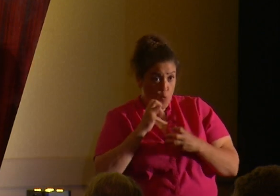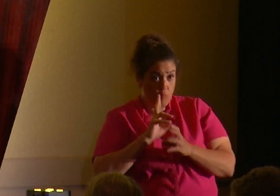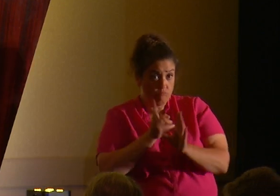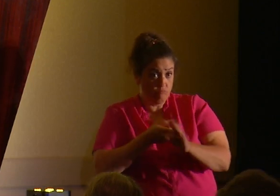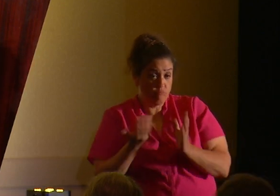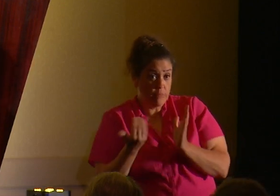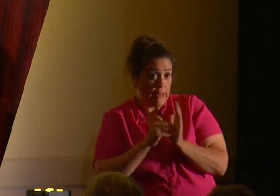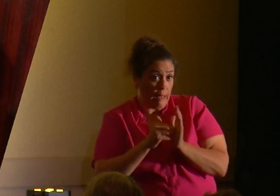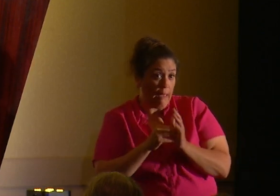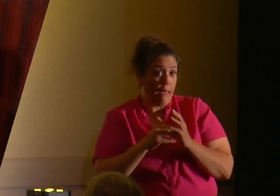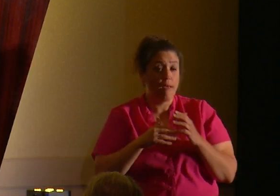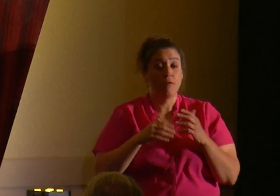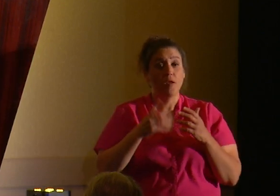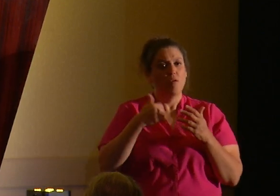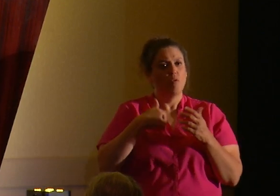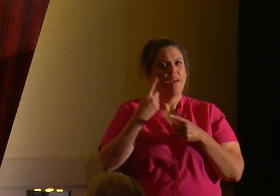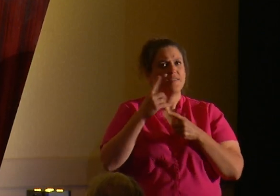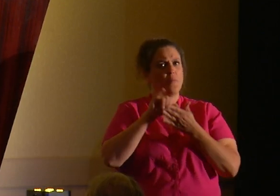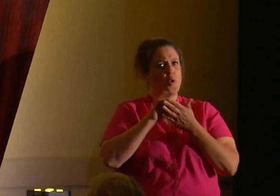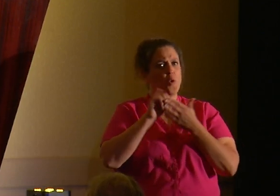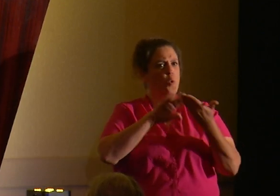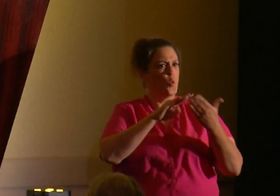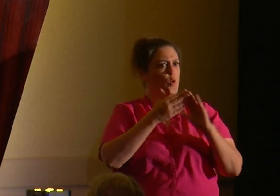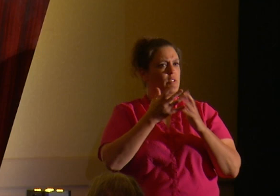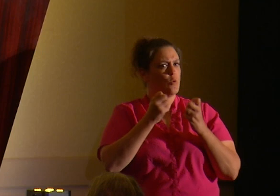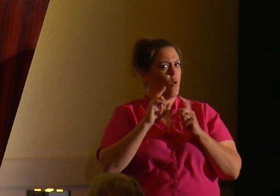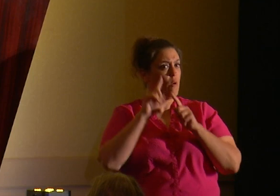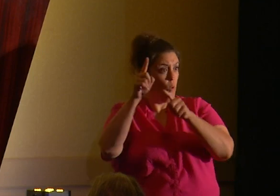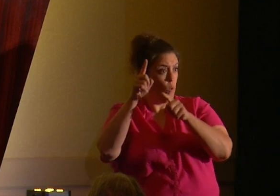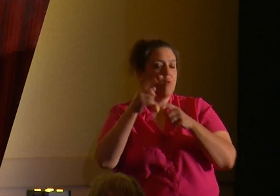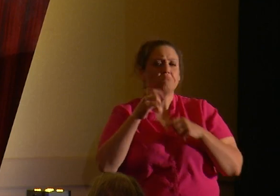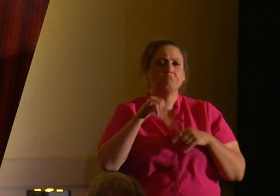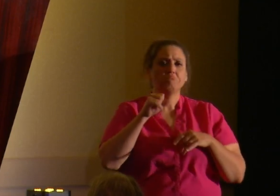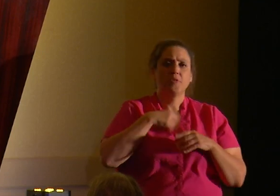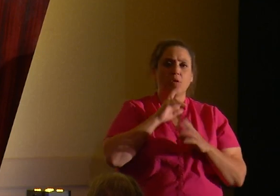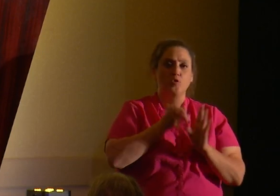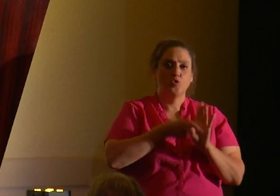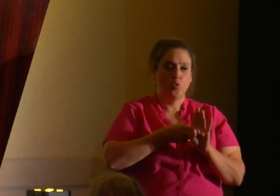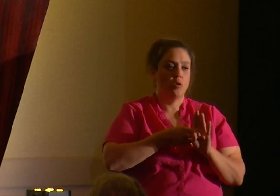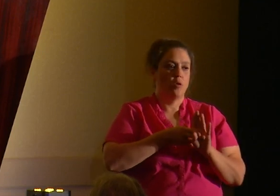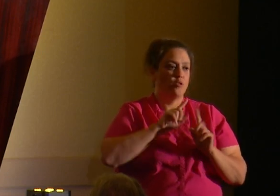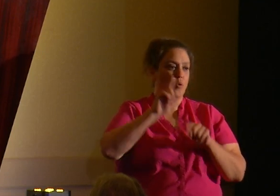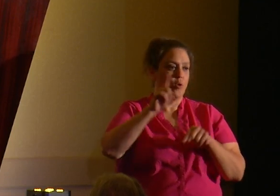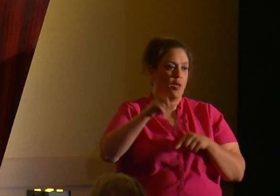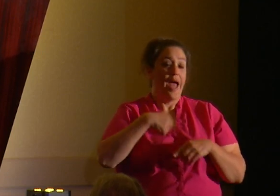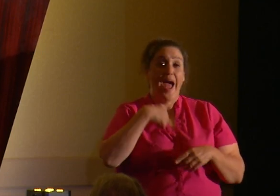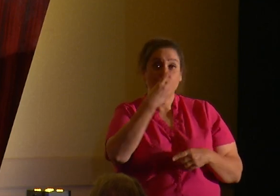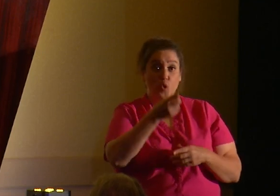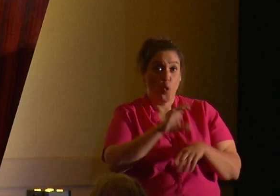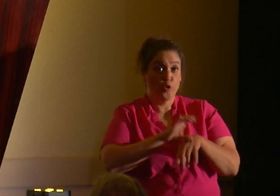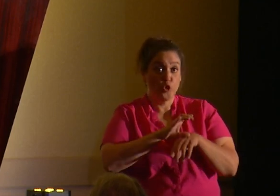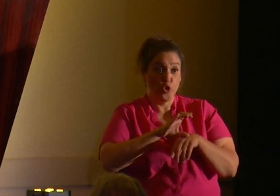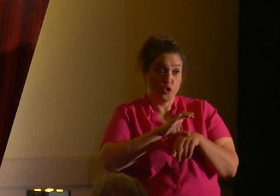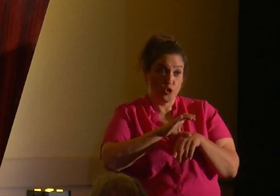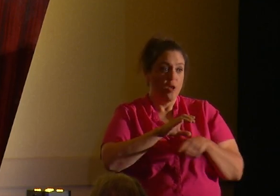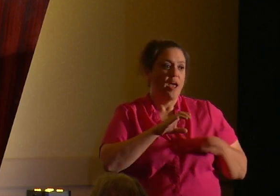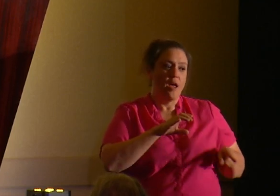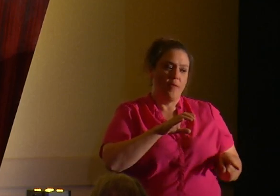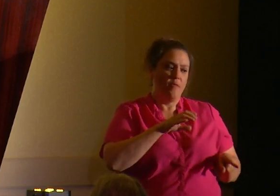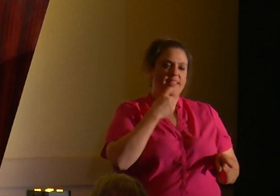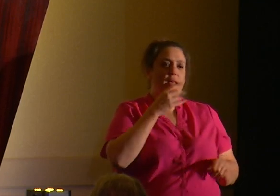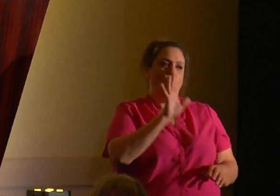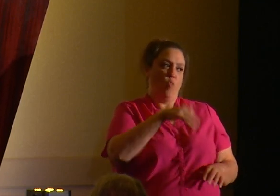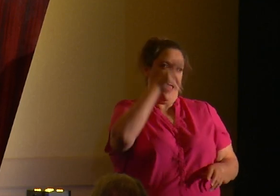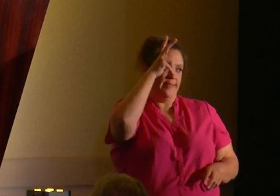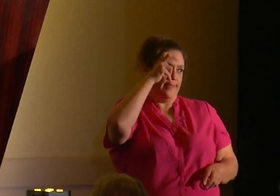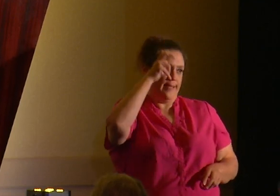have a gig in New York City. Would you like to do it? And I was like, yeah, I'll do it. And when I told the church, they was like, that's the devil. The devil's trying to keep you from